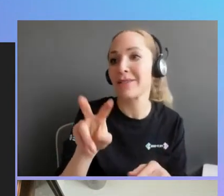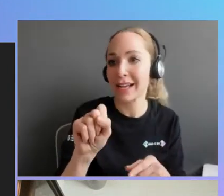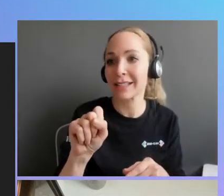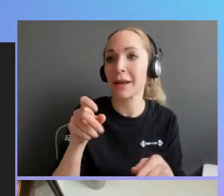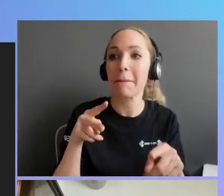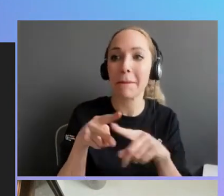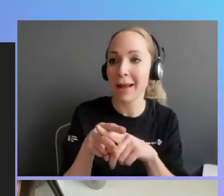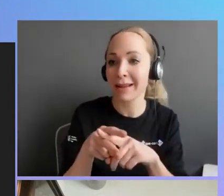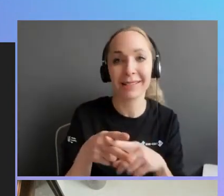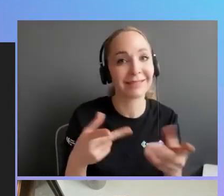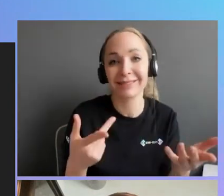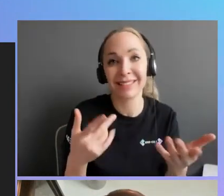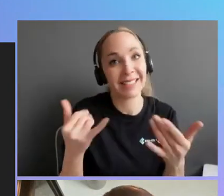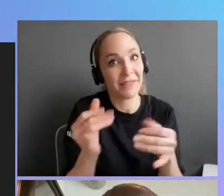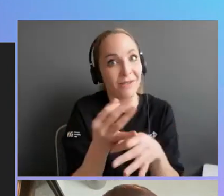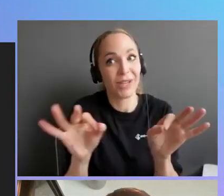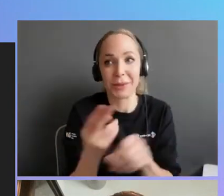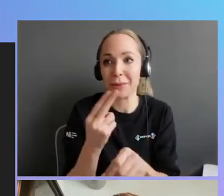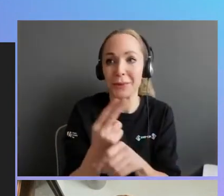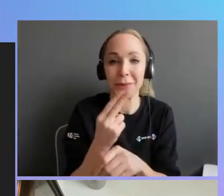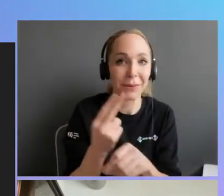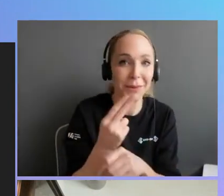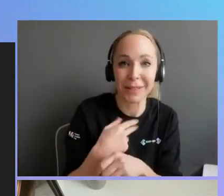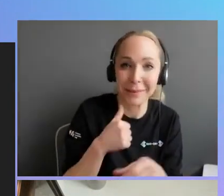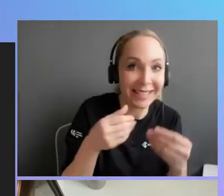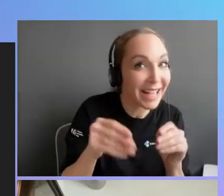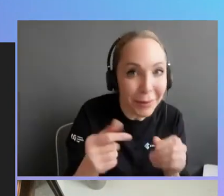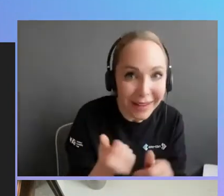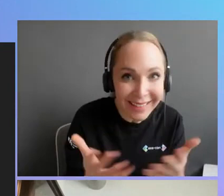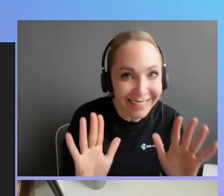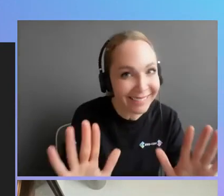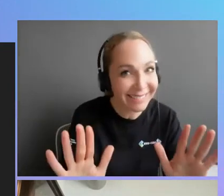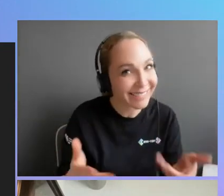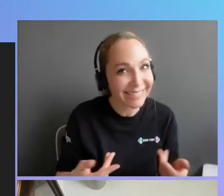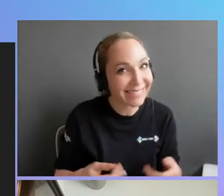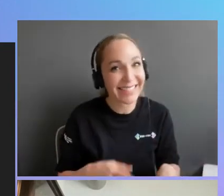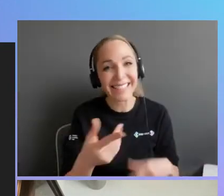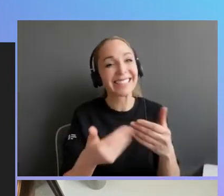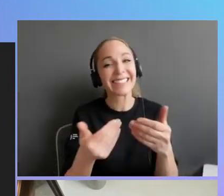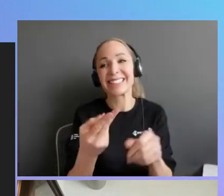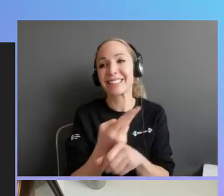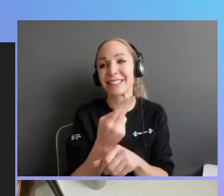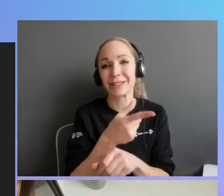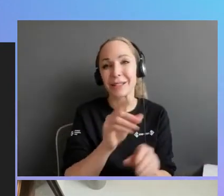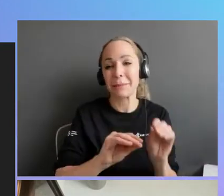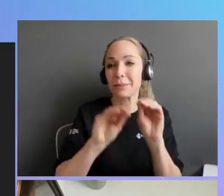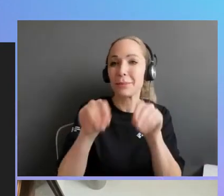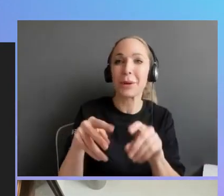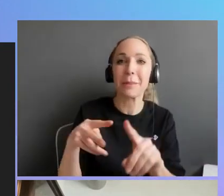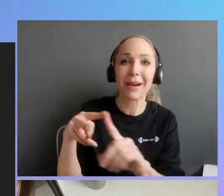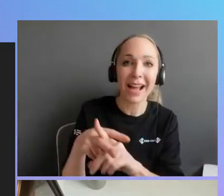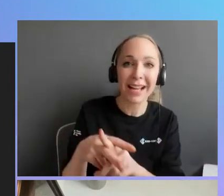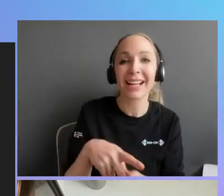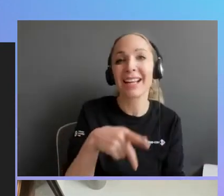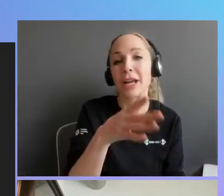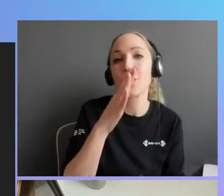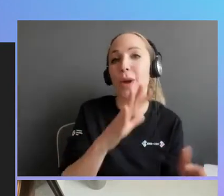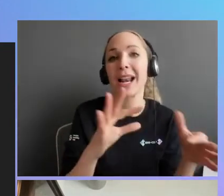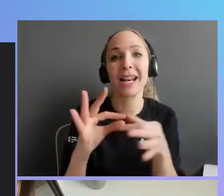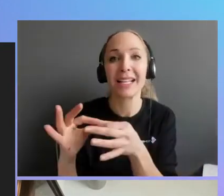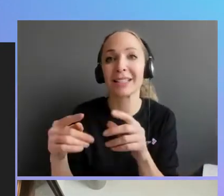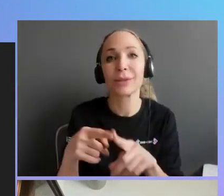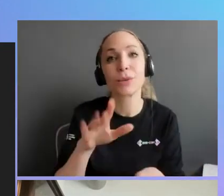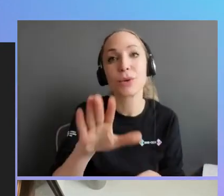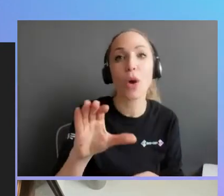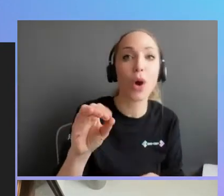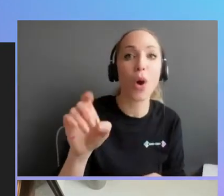selling you anything. Don't worry. So easy to use. You install this plugin and it will lint your code. So for those who don't know what